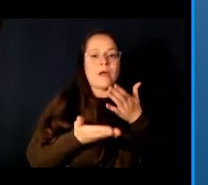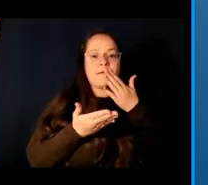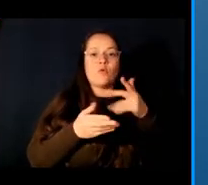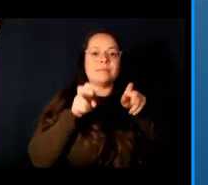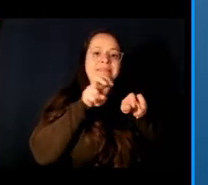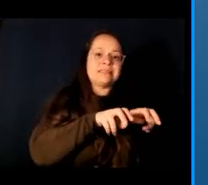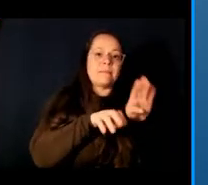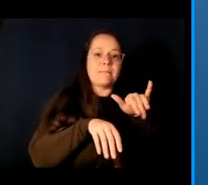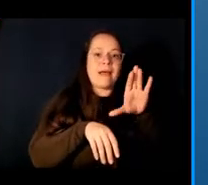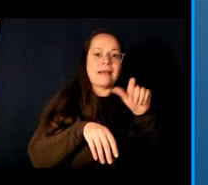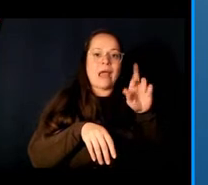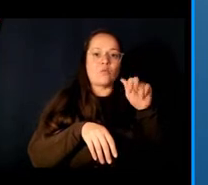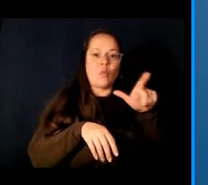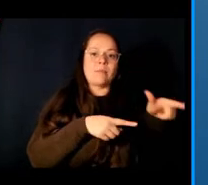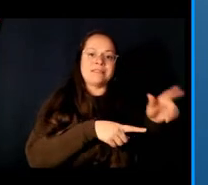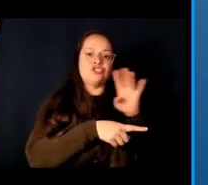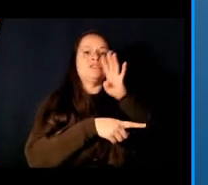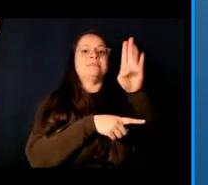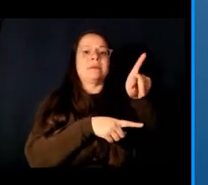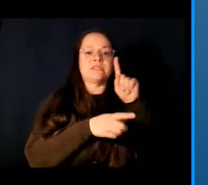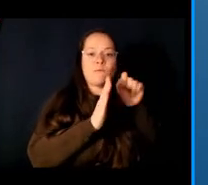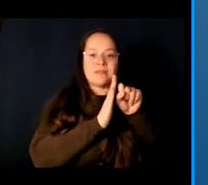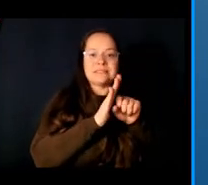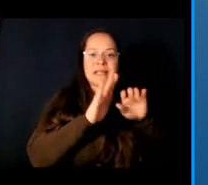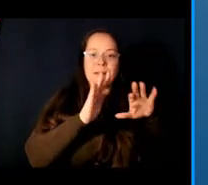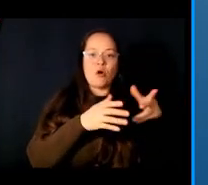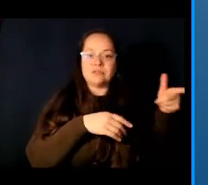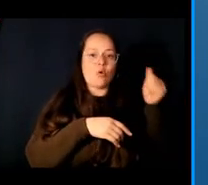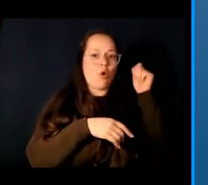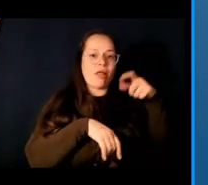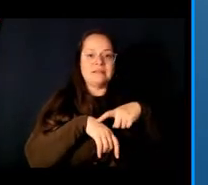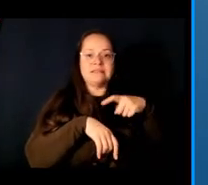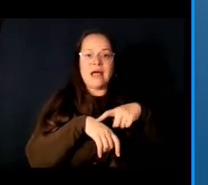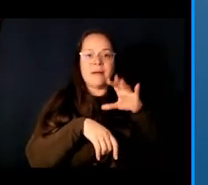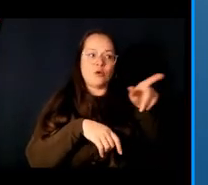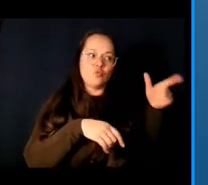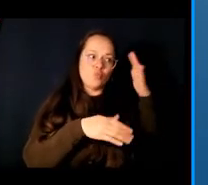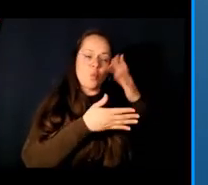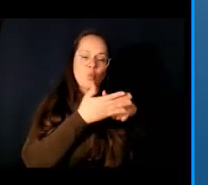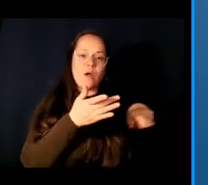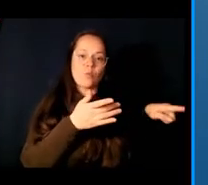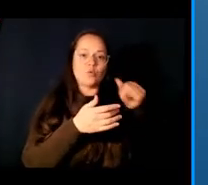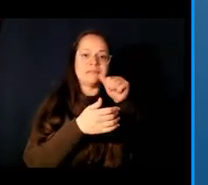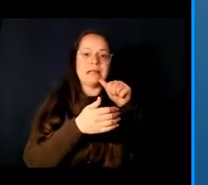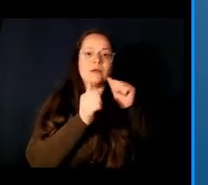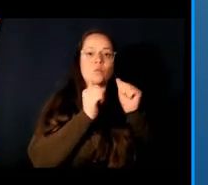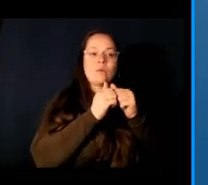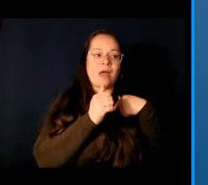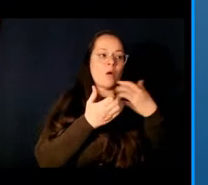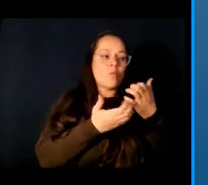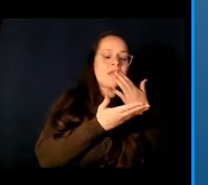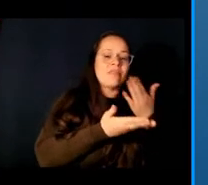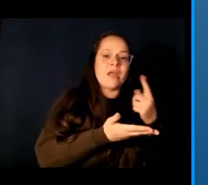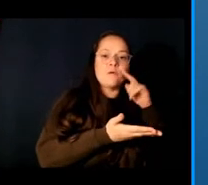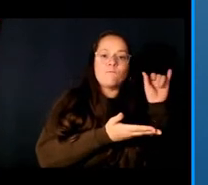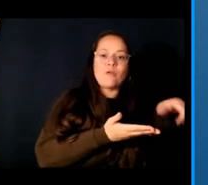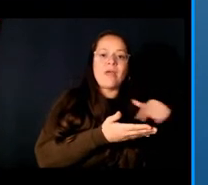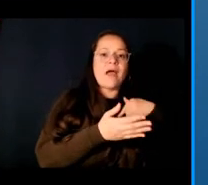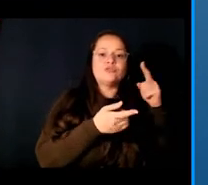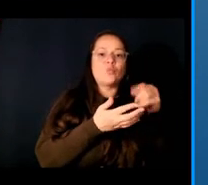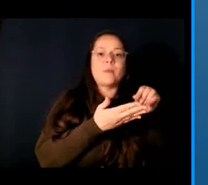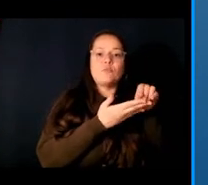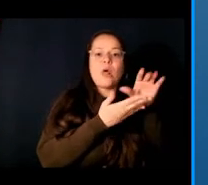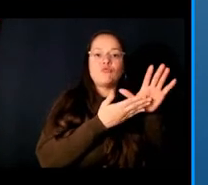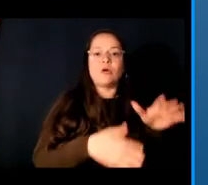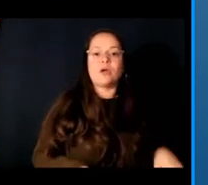sitting by Carol because she speaks up for State parties all the time because you know what we're dealing with so let me publicly thank you but I just wanted to kind of put that on record